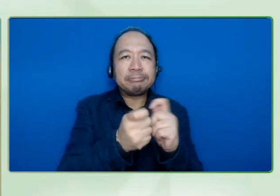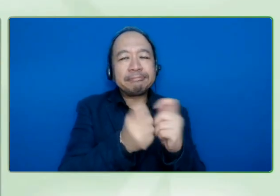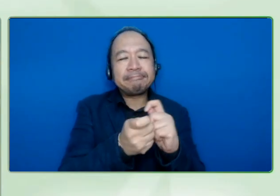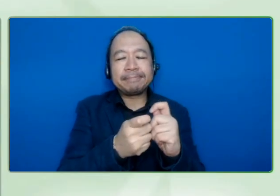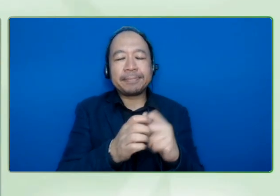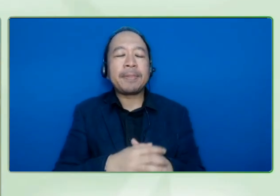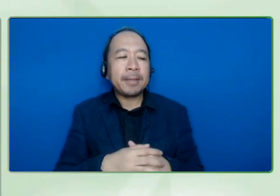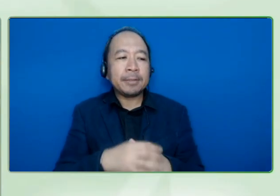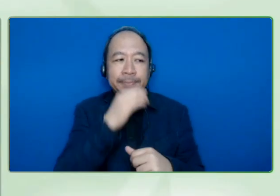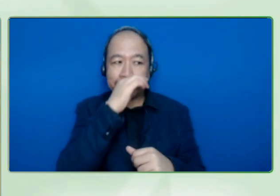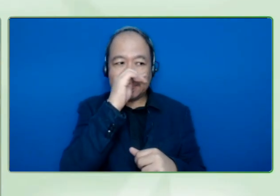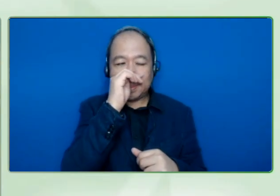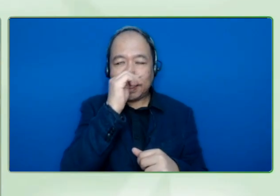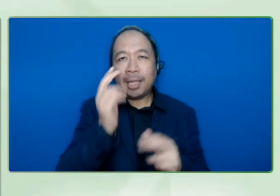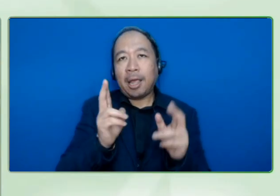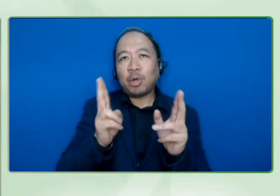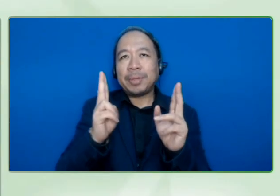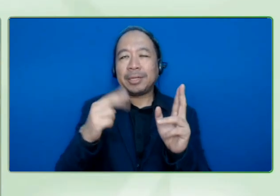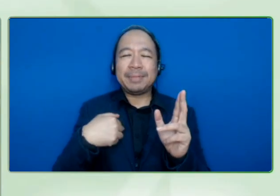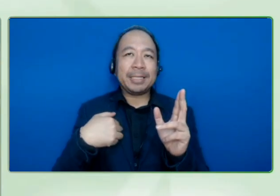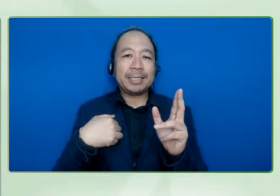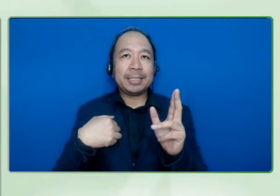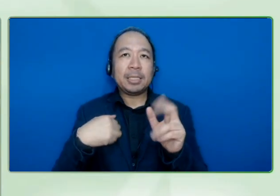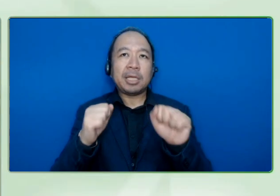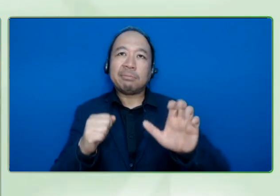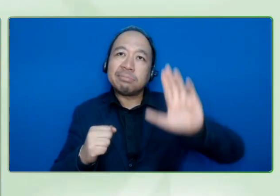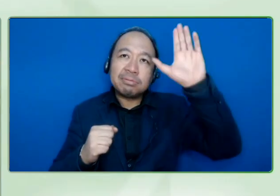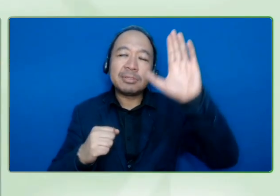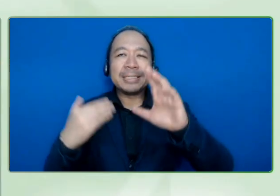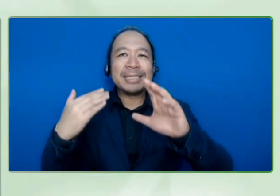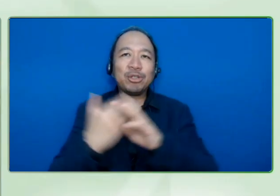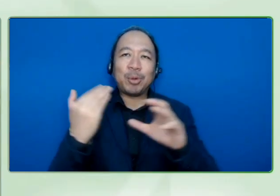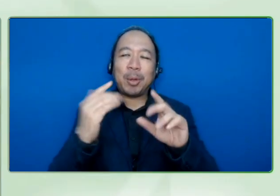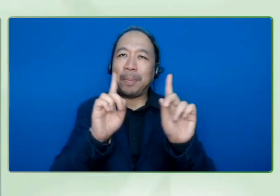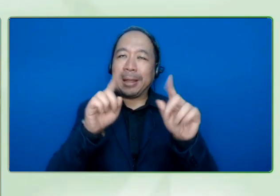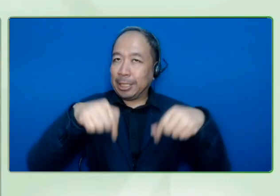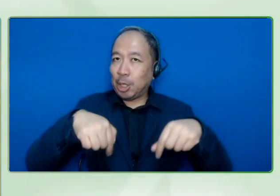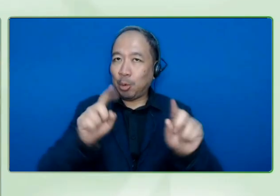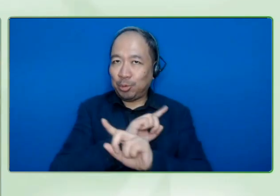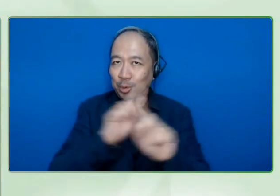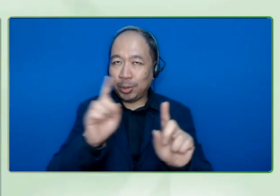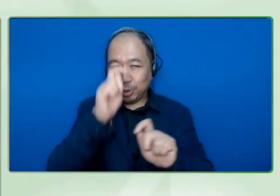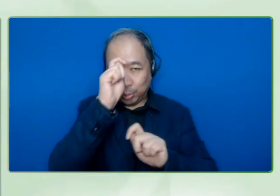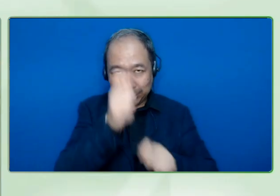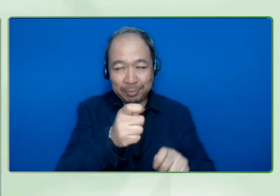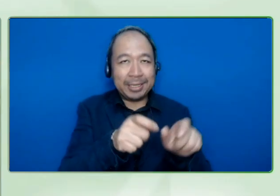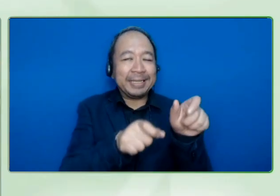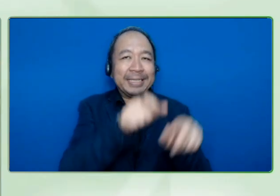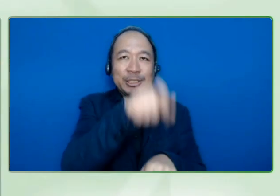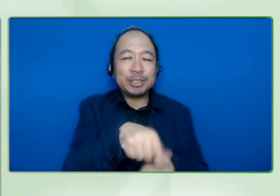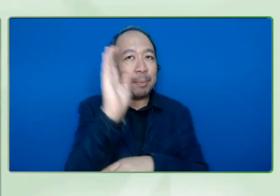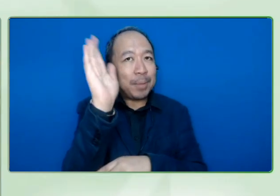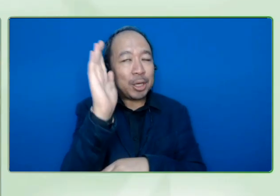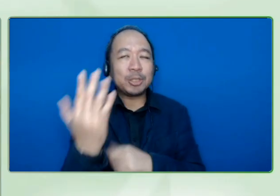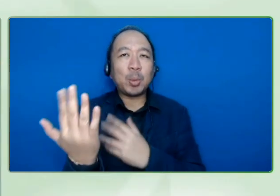I'm normally gloriously interruptible, but today I am not. So we're going to respect the speaker. We're going to wait and have the 7 minutes with each, and then we've